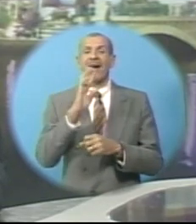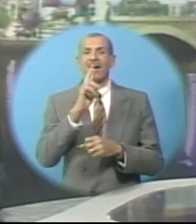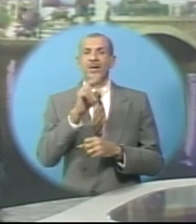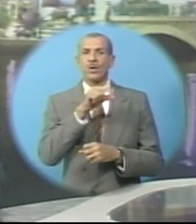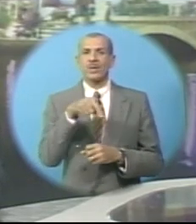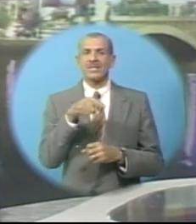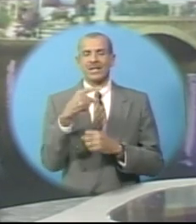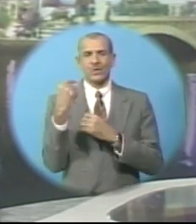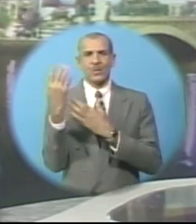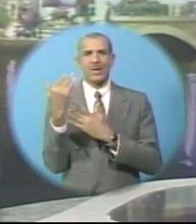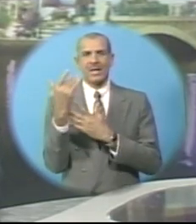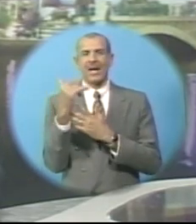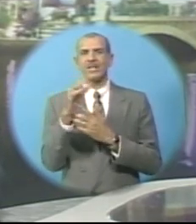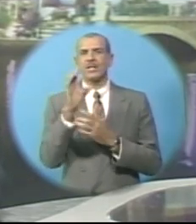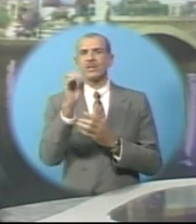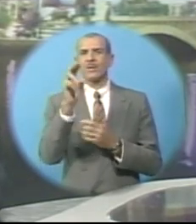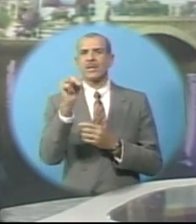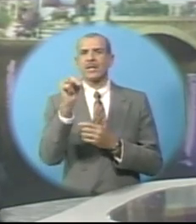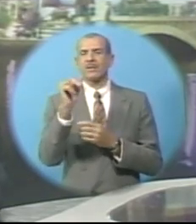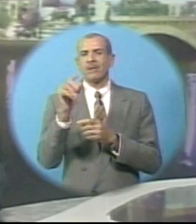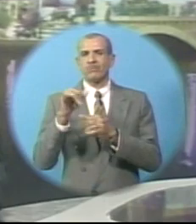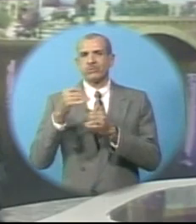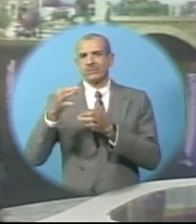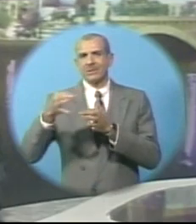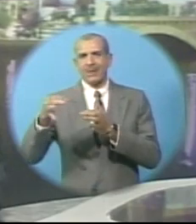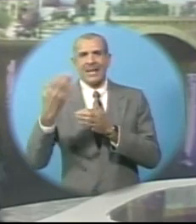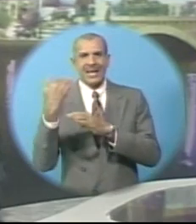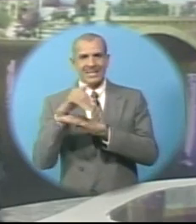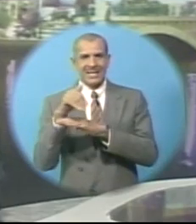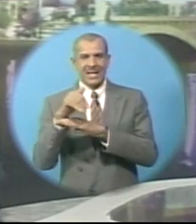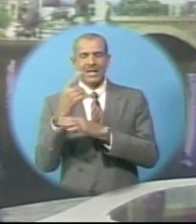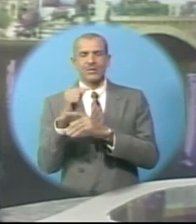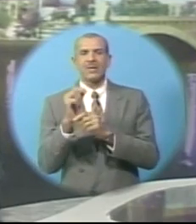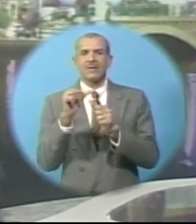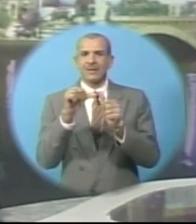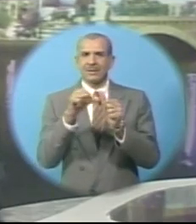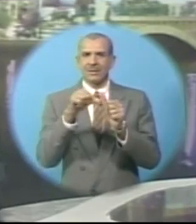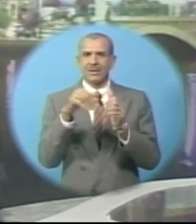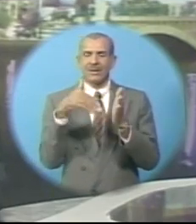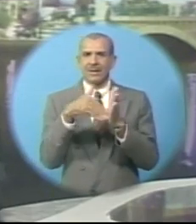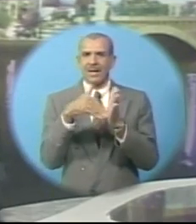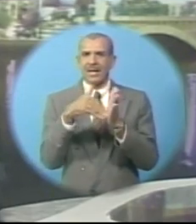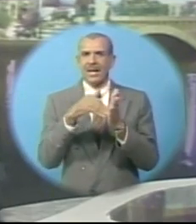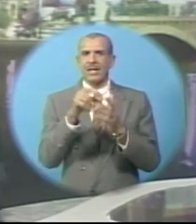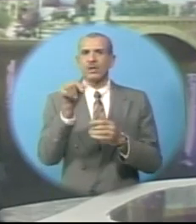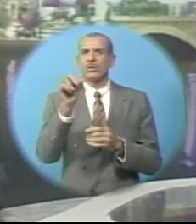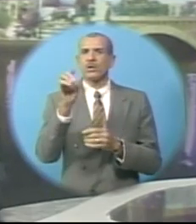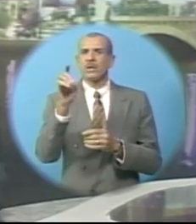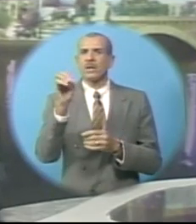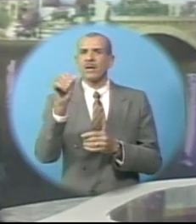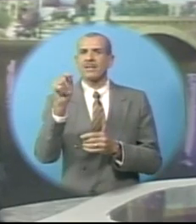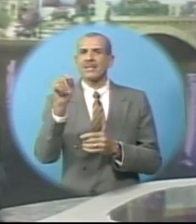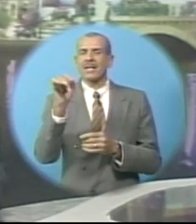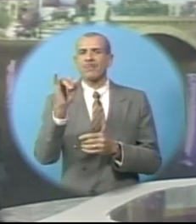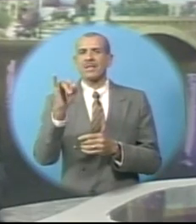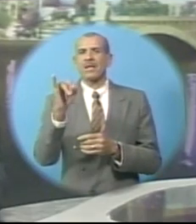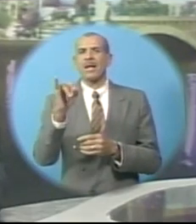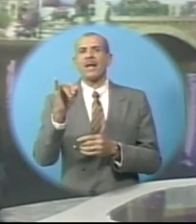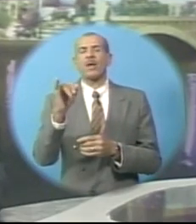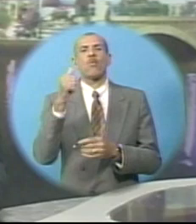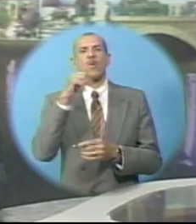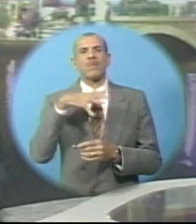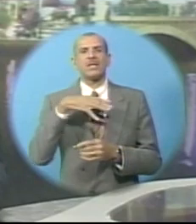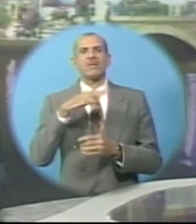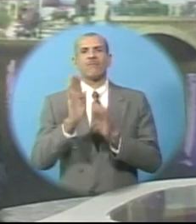their coronation was put on hold last night. Warrens are seeking to repeat as champions of the Goddard Enterprises Limited Women's Division I Volleyball